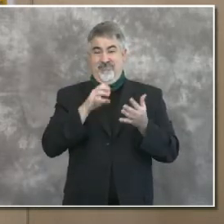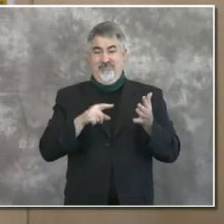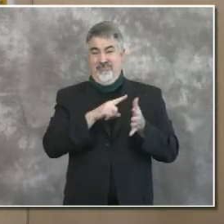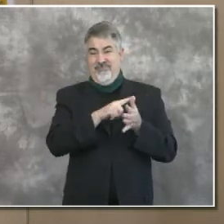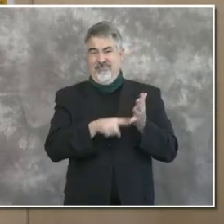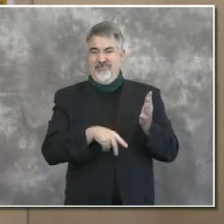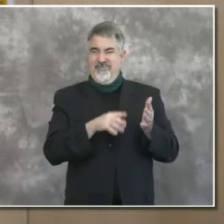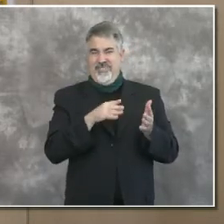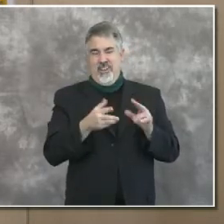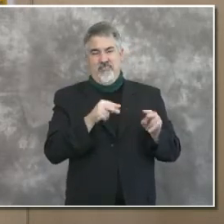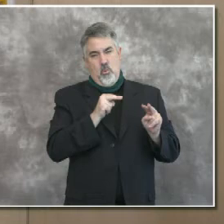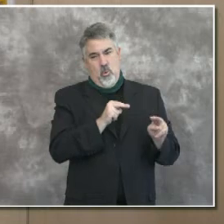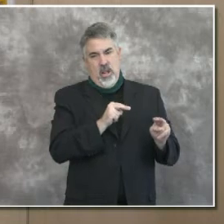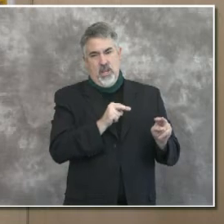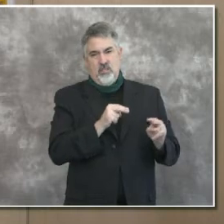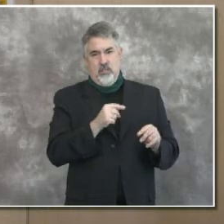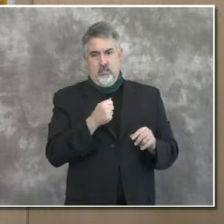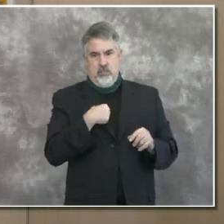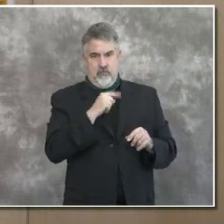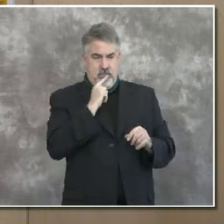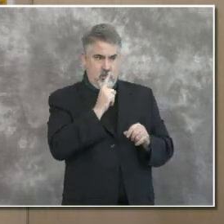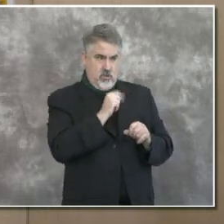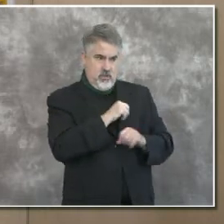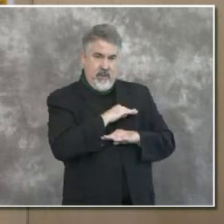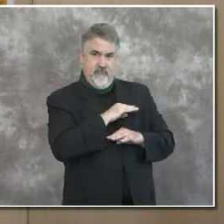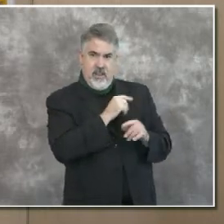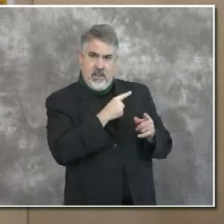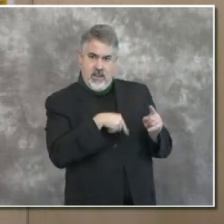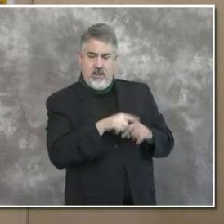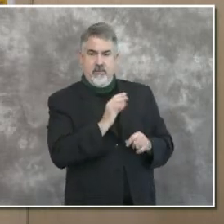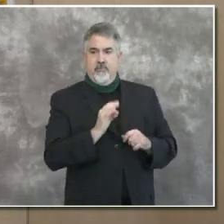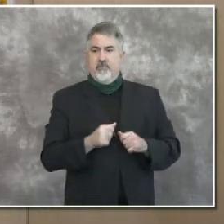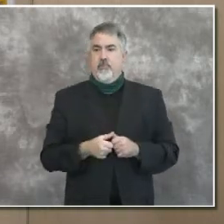monitor those and have